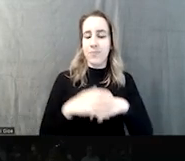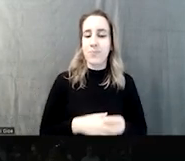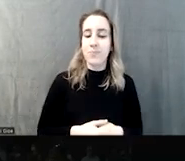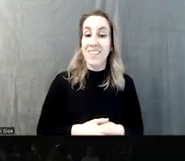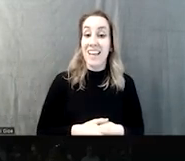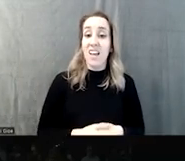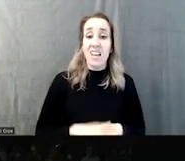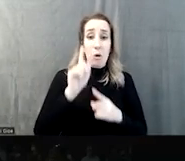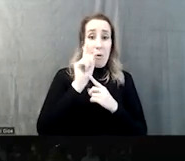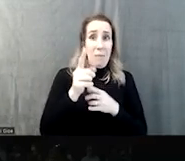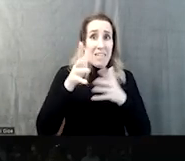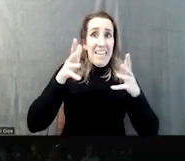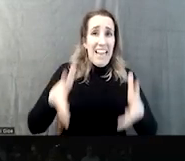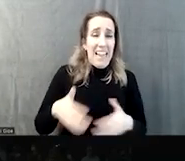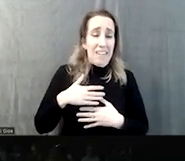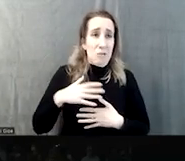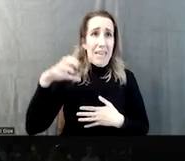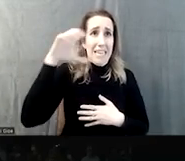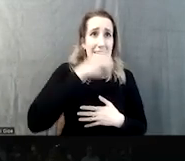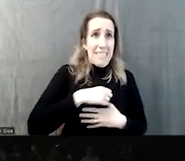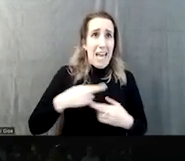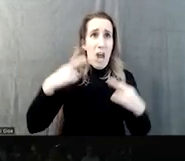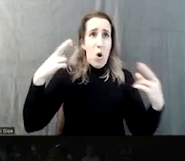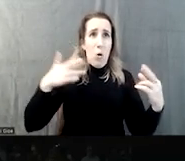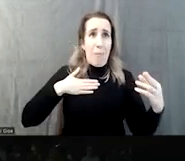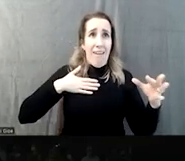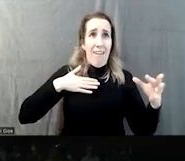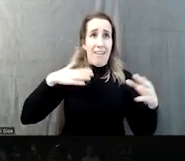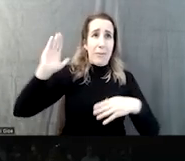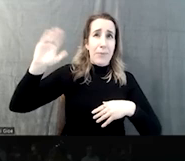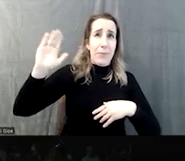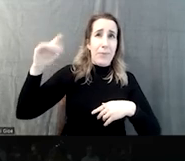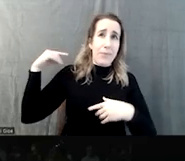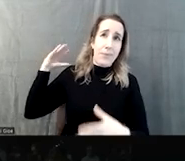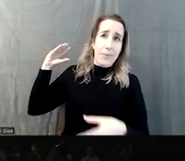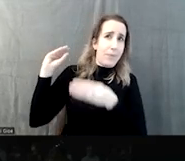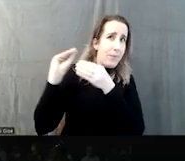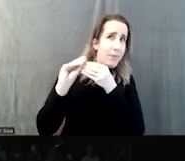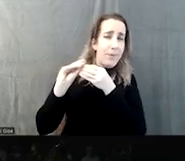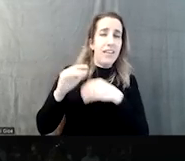and I hope that through my talking, there's been some kind of